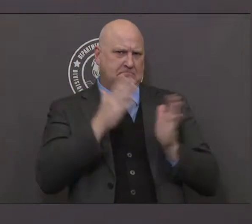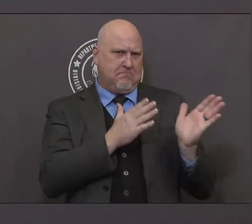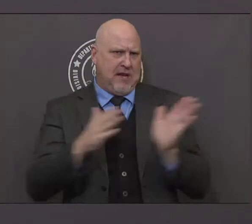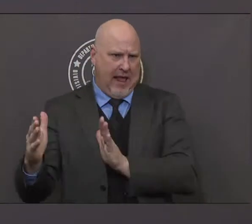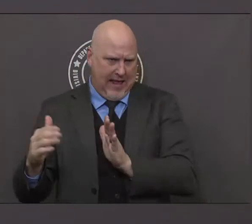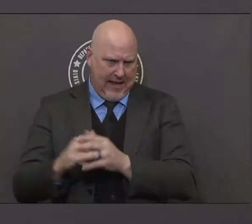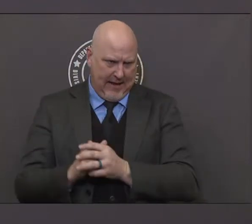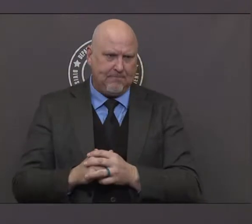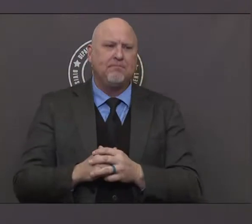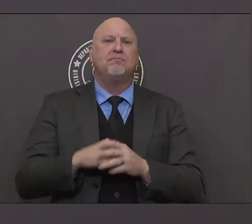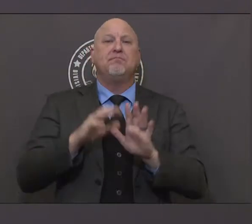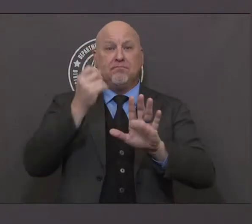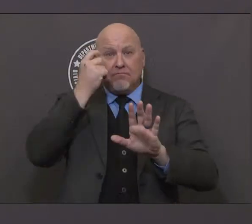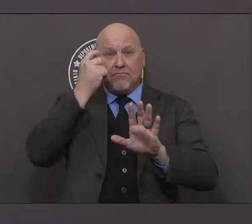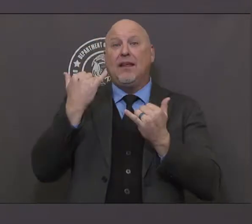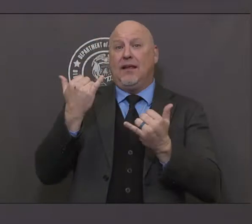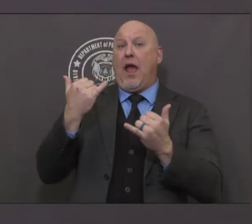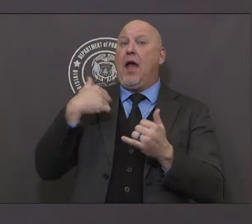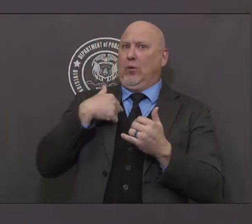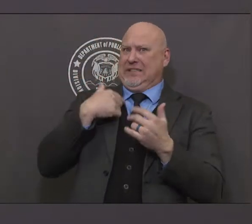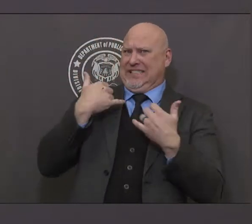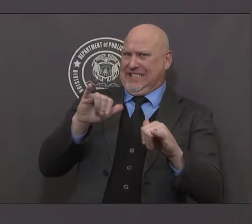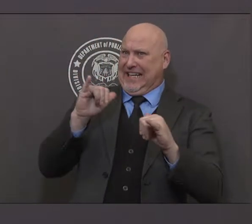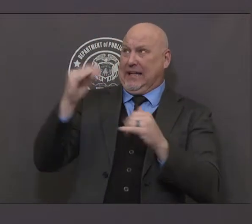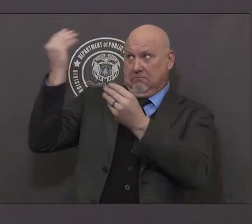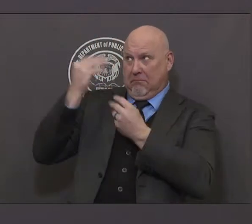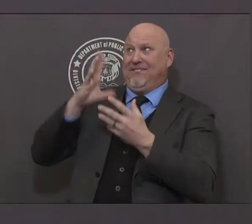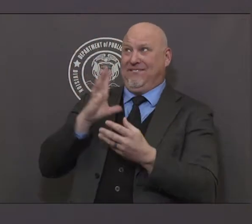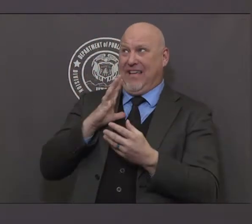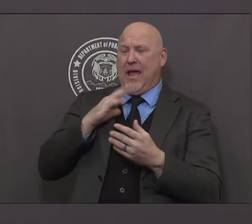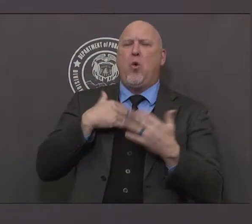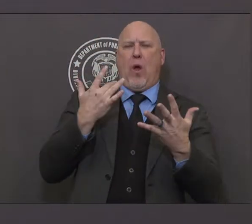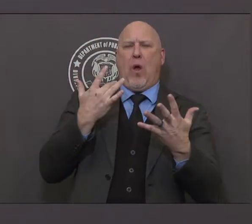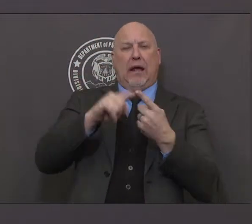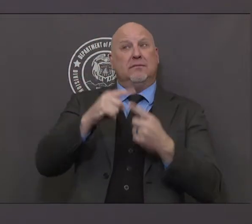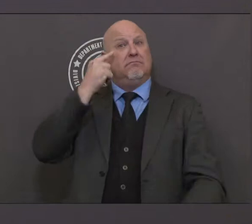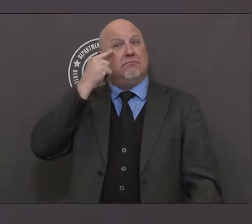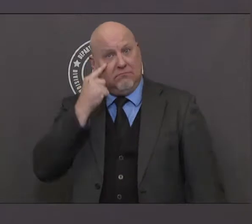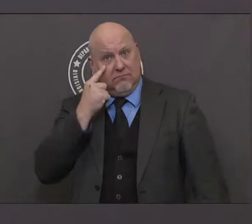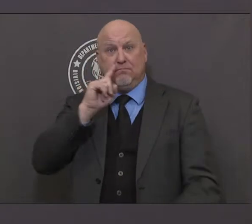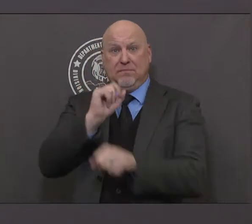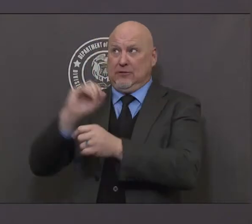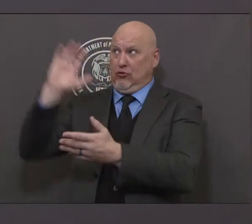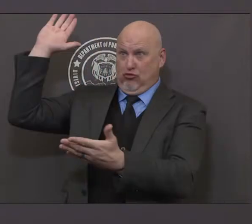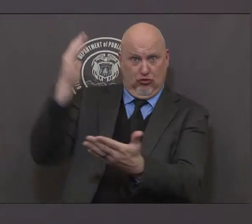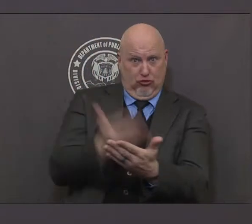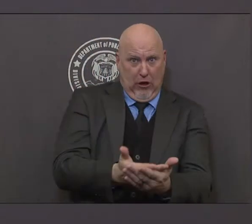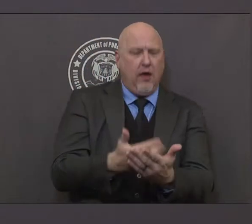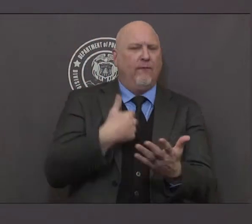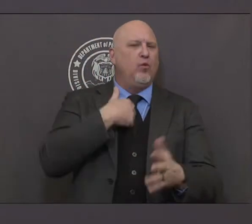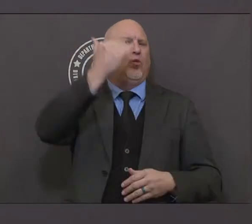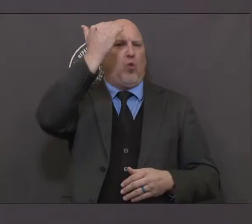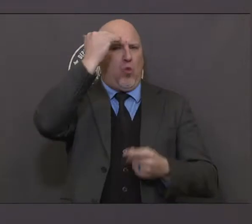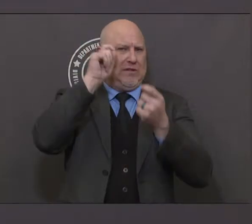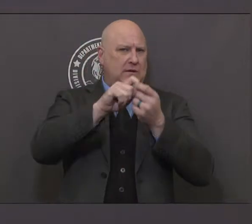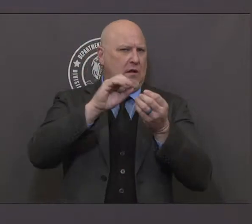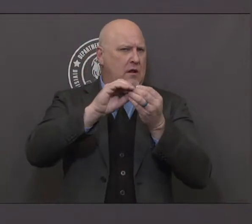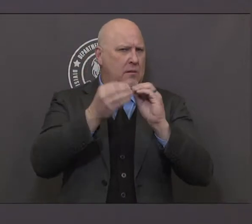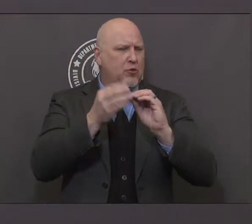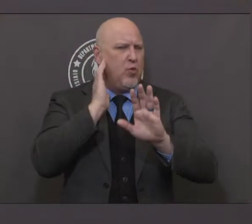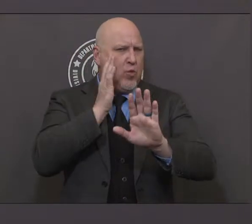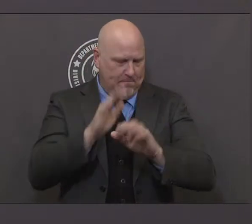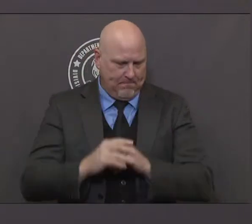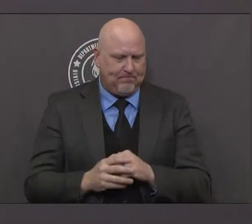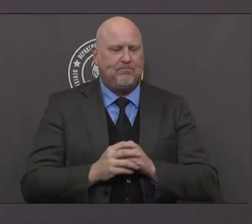new vaccine. But assuming those vaccine approvals are received by the FDA, we want to share what